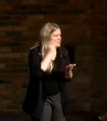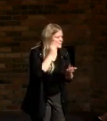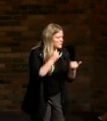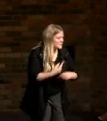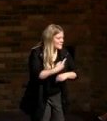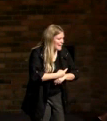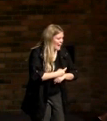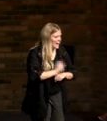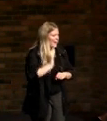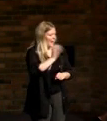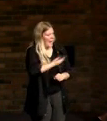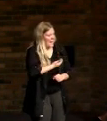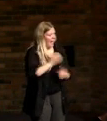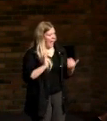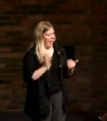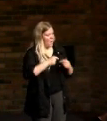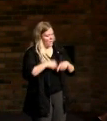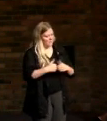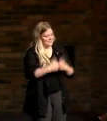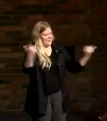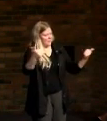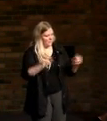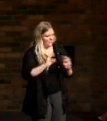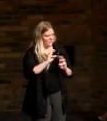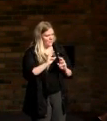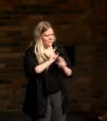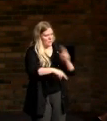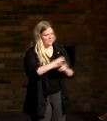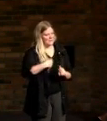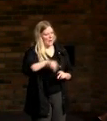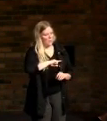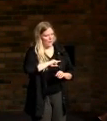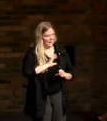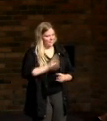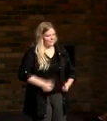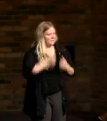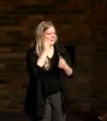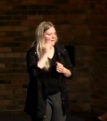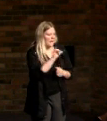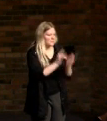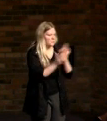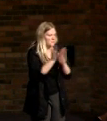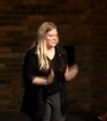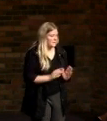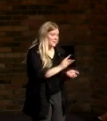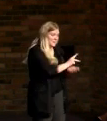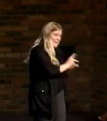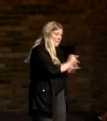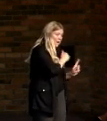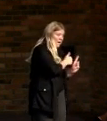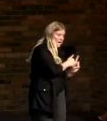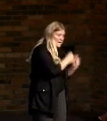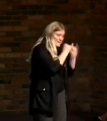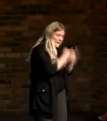the secular progressive universe in which we operate as Christians. St. Paul, the individual that